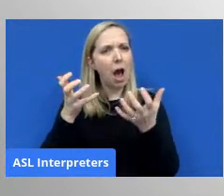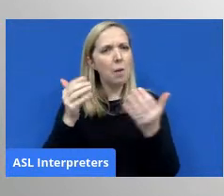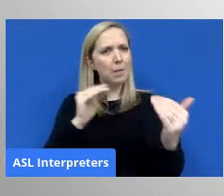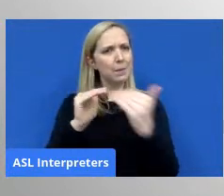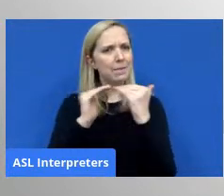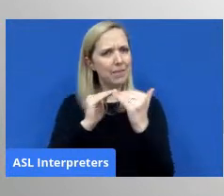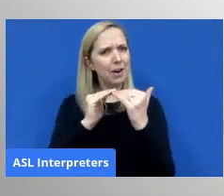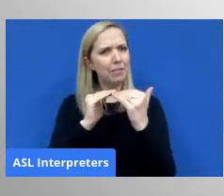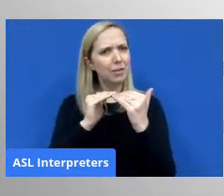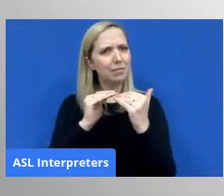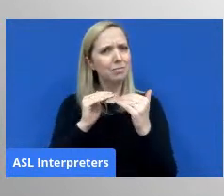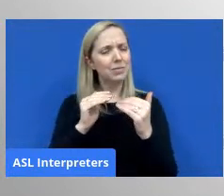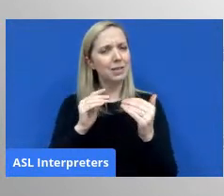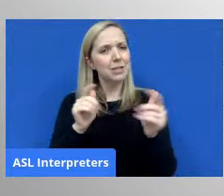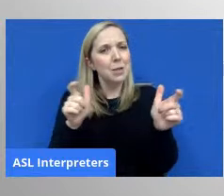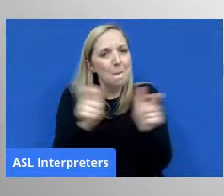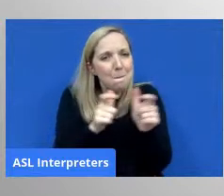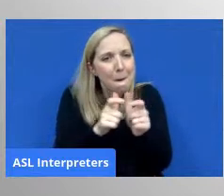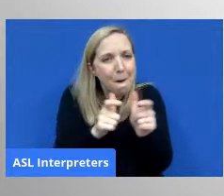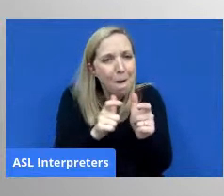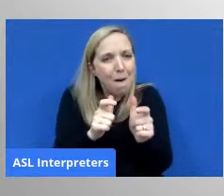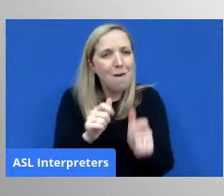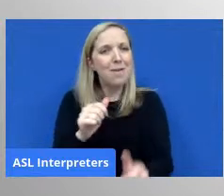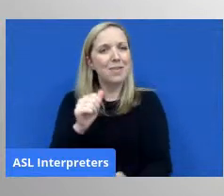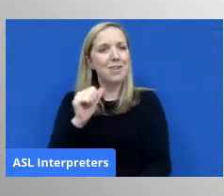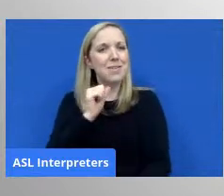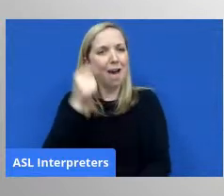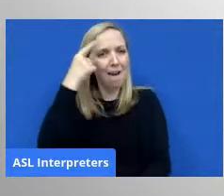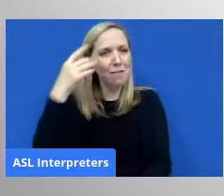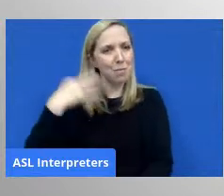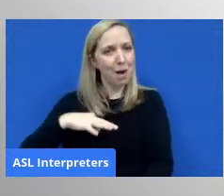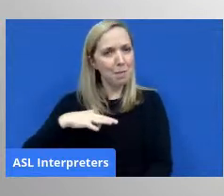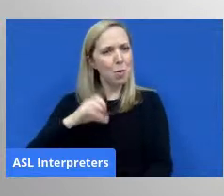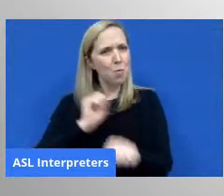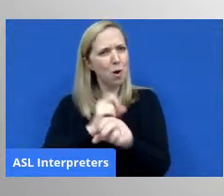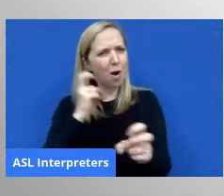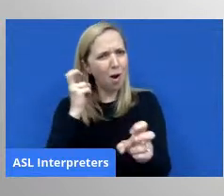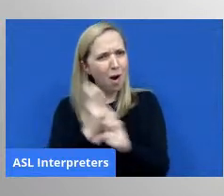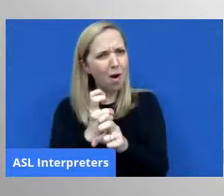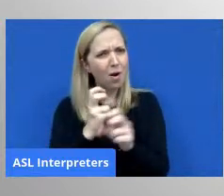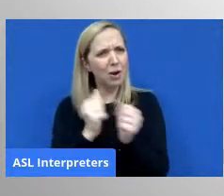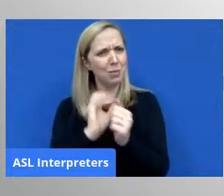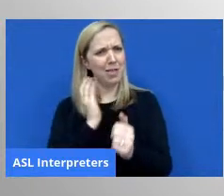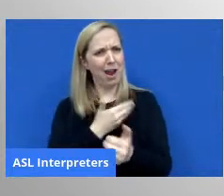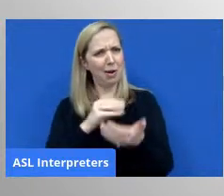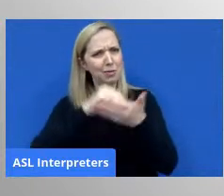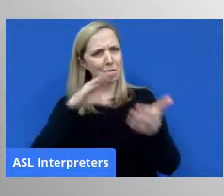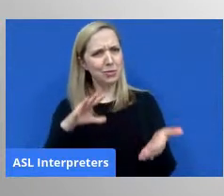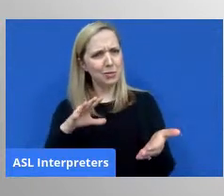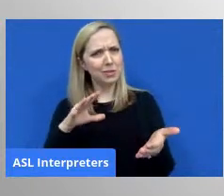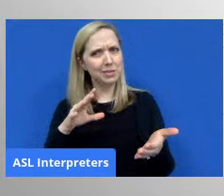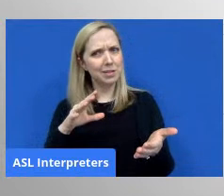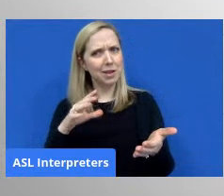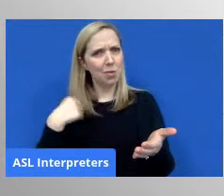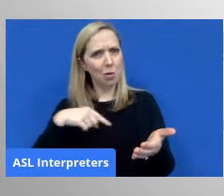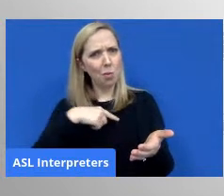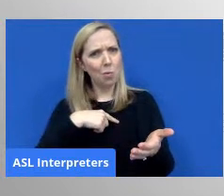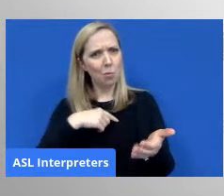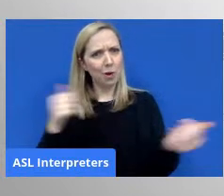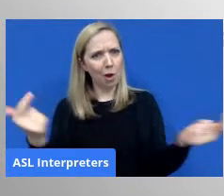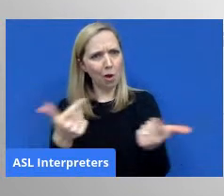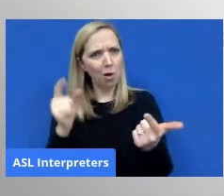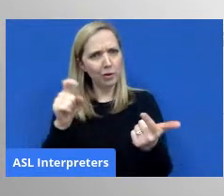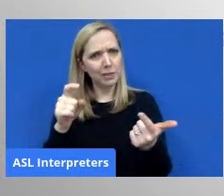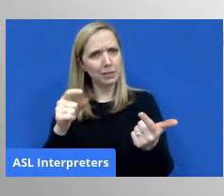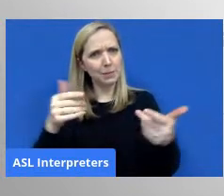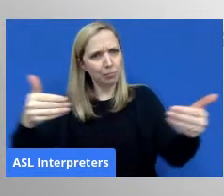the little nonprofits, okay, that work real hard with a lot of our students. We do need to be at the table, and I would like to see